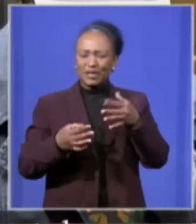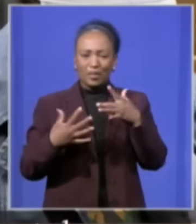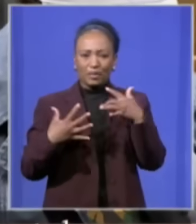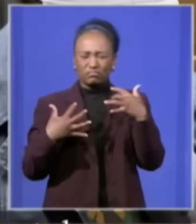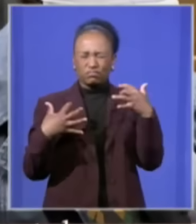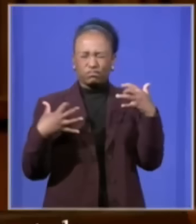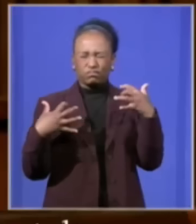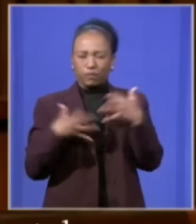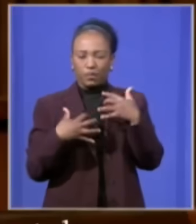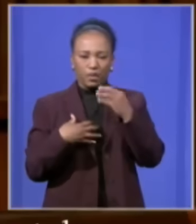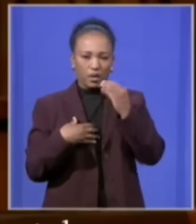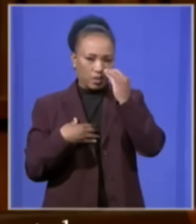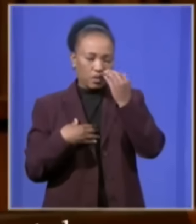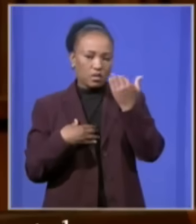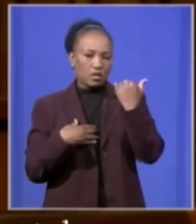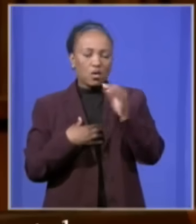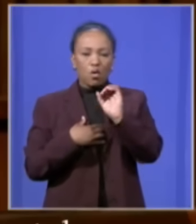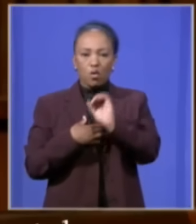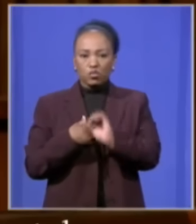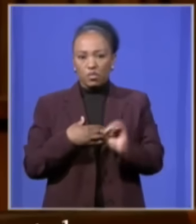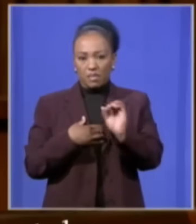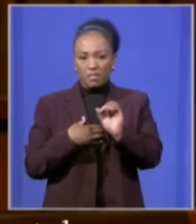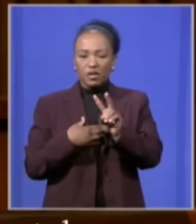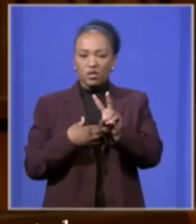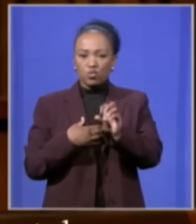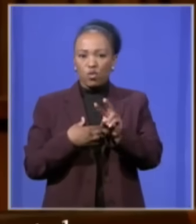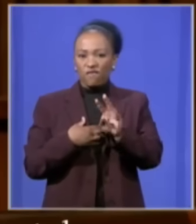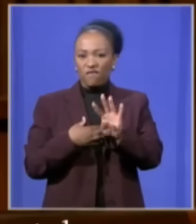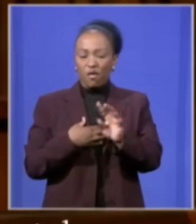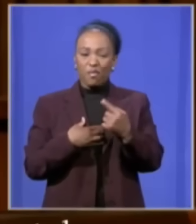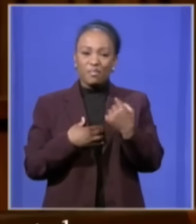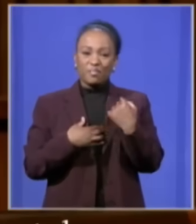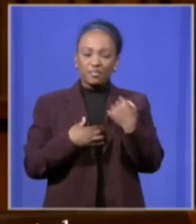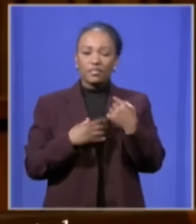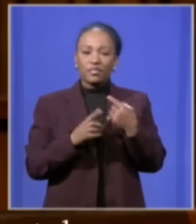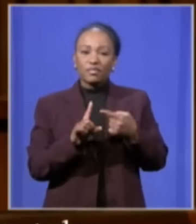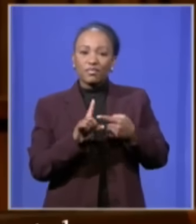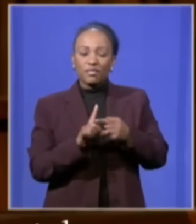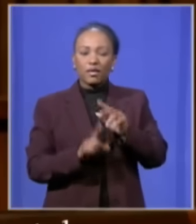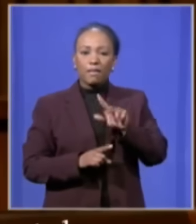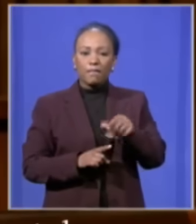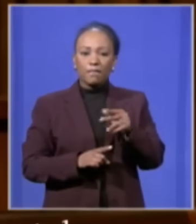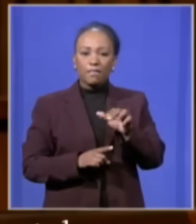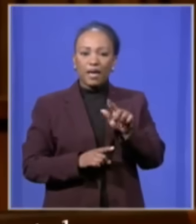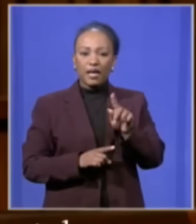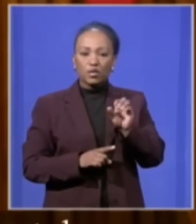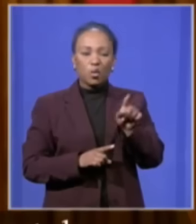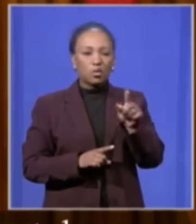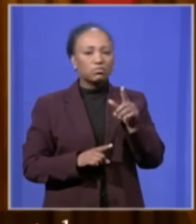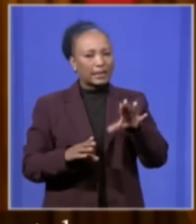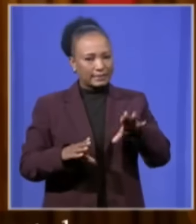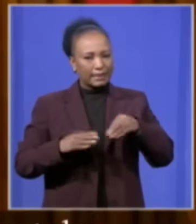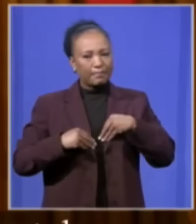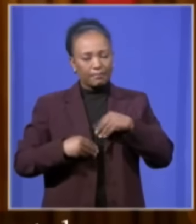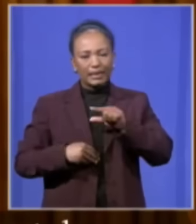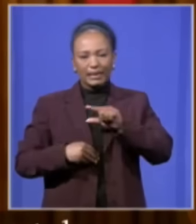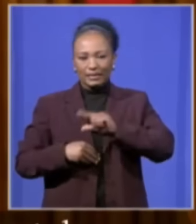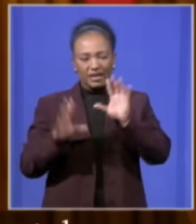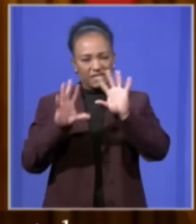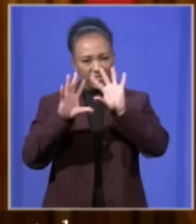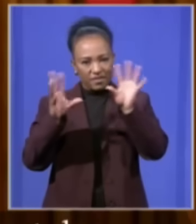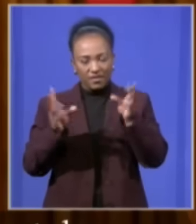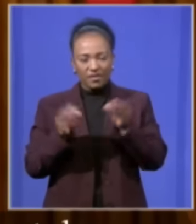ya Oktobere go la 2024. Pete Semiao o ile a ipona molato ditatofatšong ka moka. Ka mmoleledi